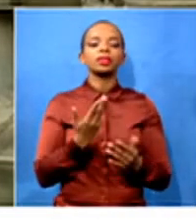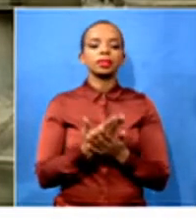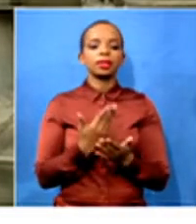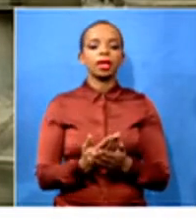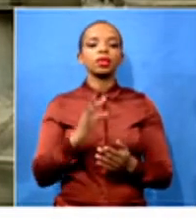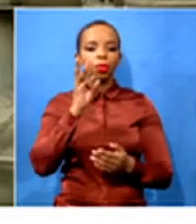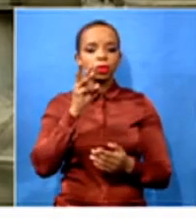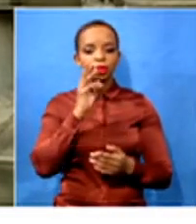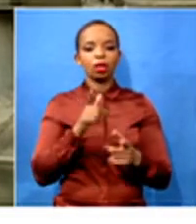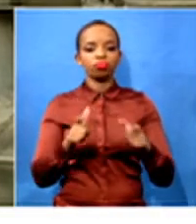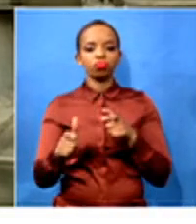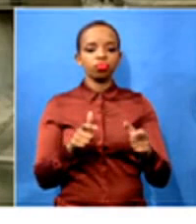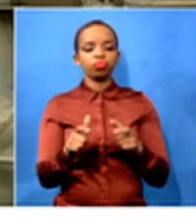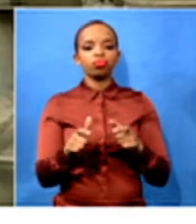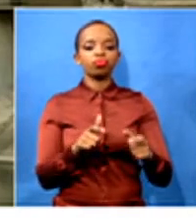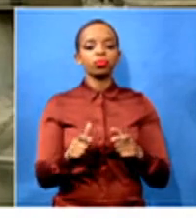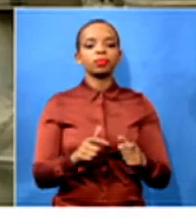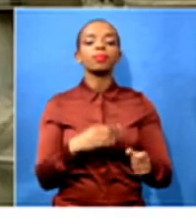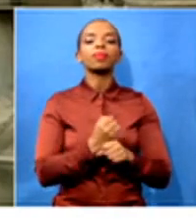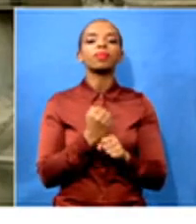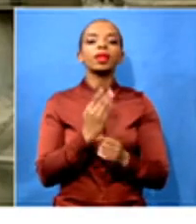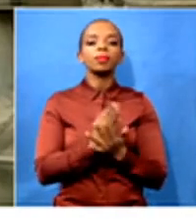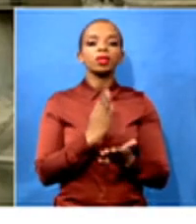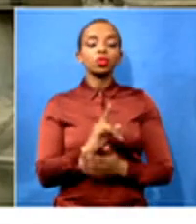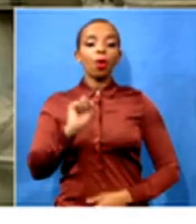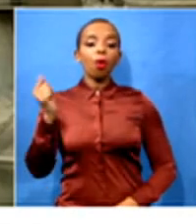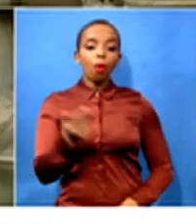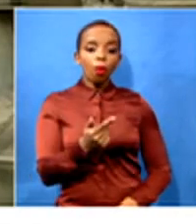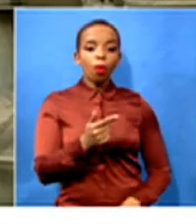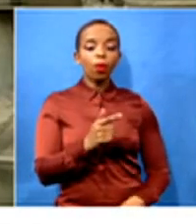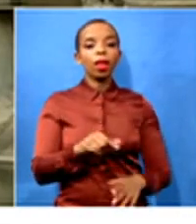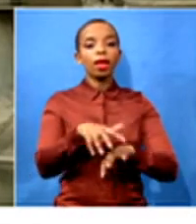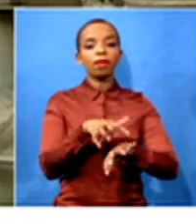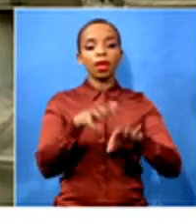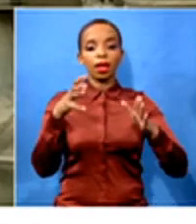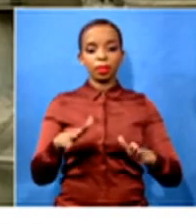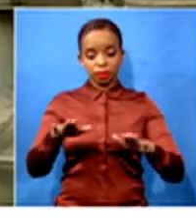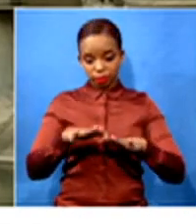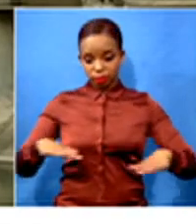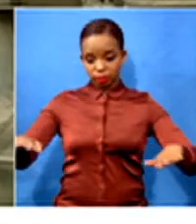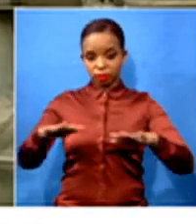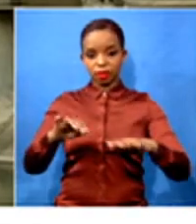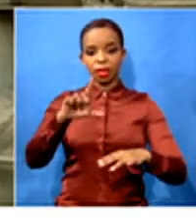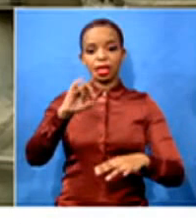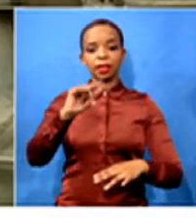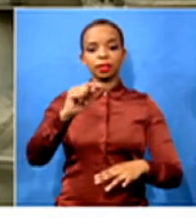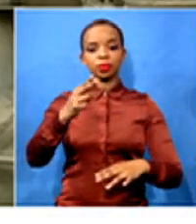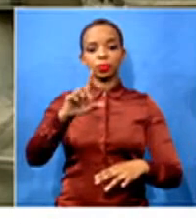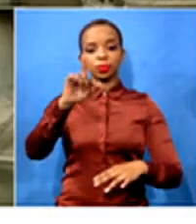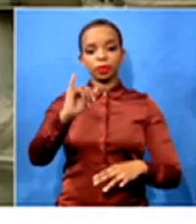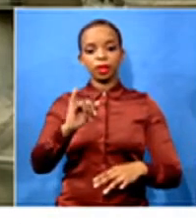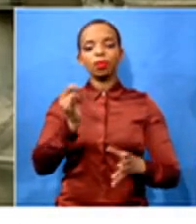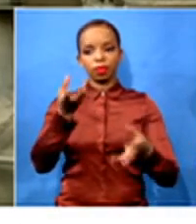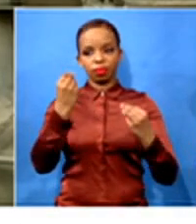that all the farmers en route to Lurie Dam will receive the fair share of water,